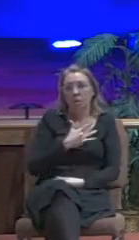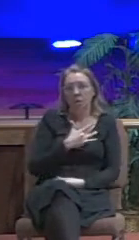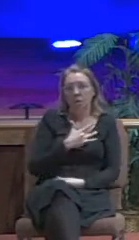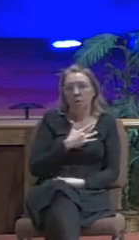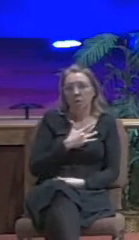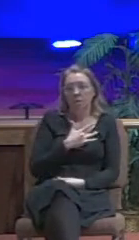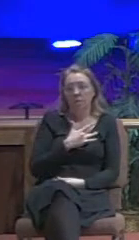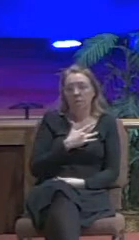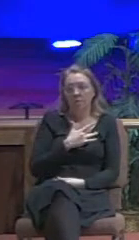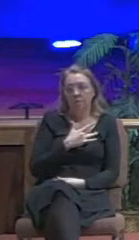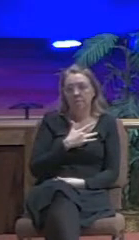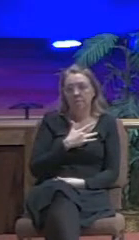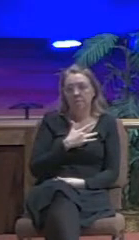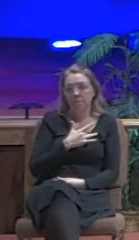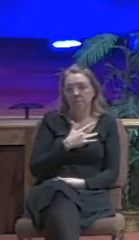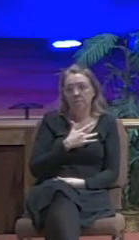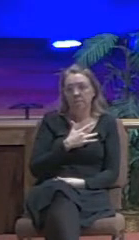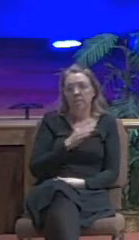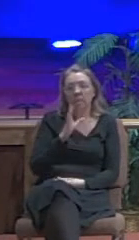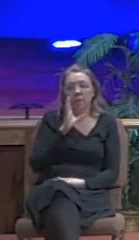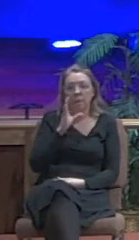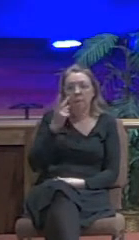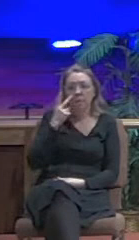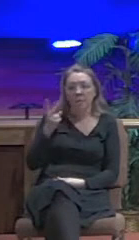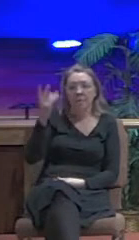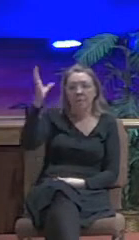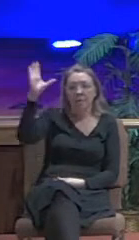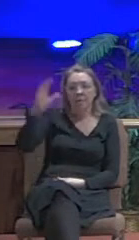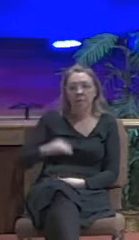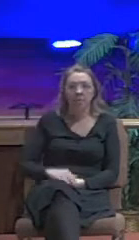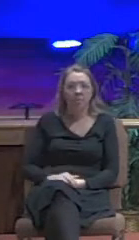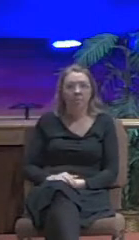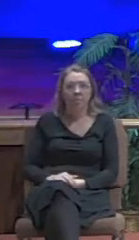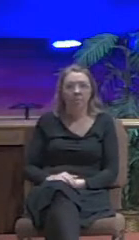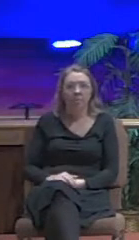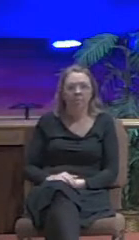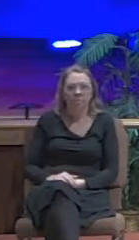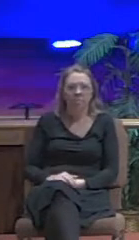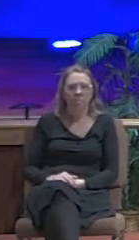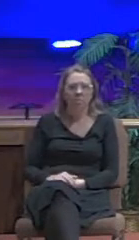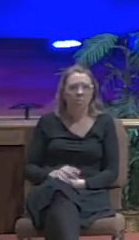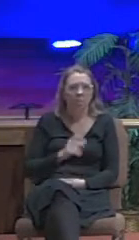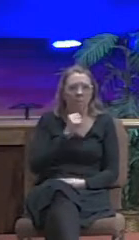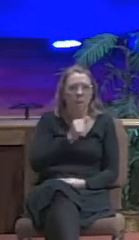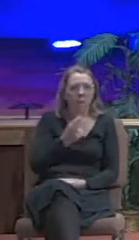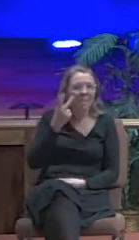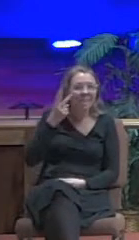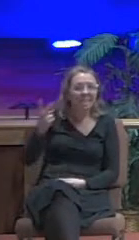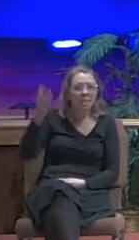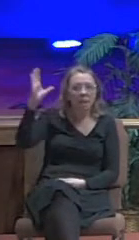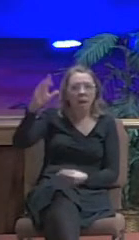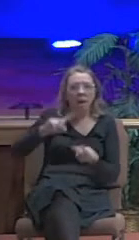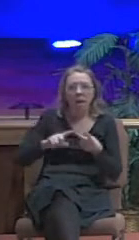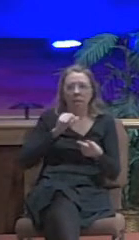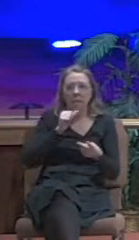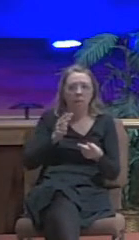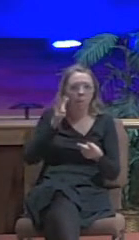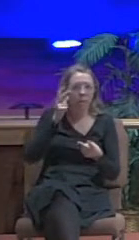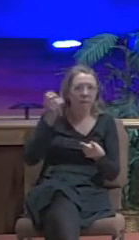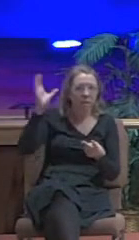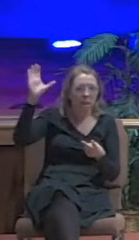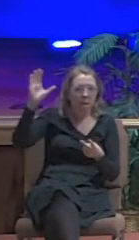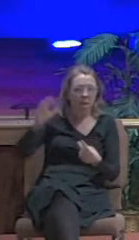see God. Pastor, I want to see God. I want to hear God. Well, this shows you the way.